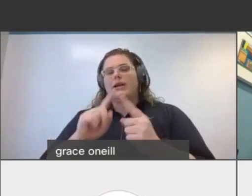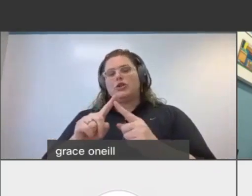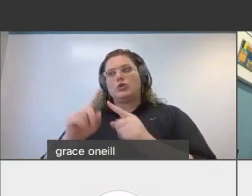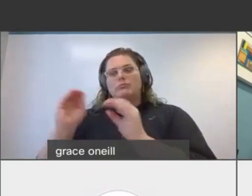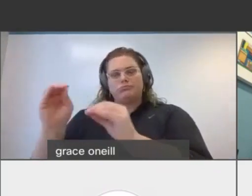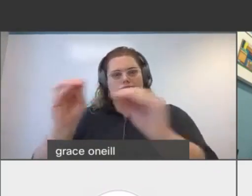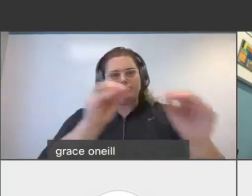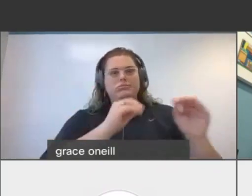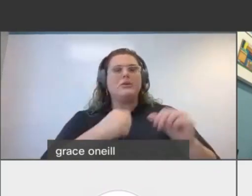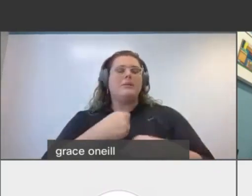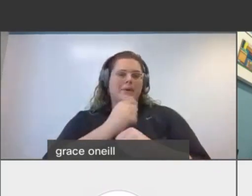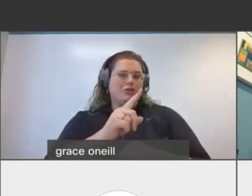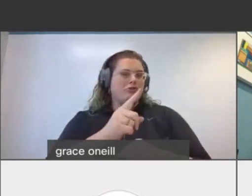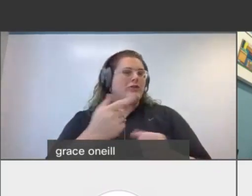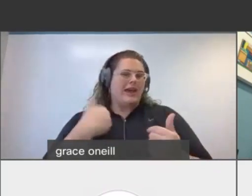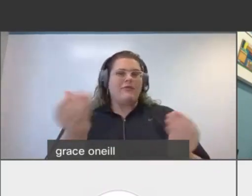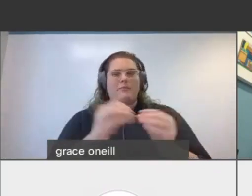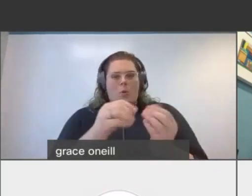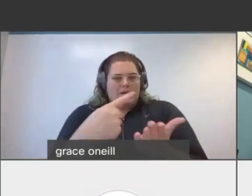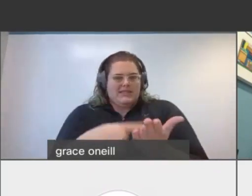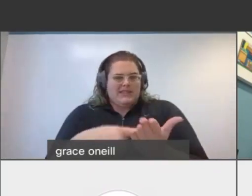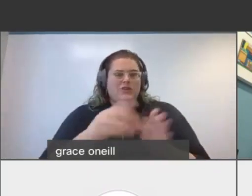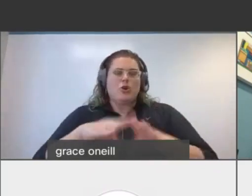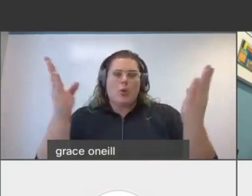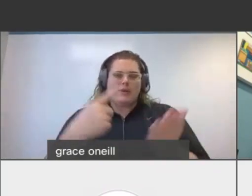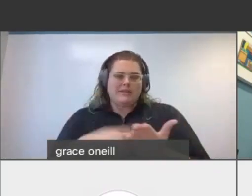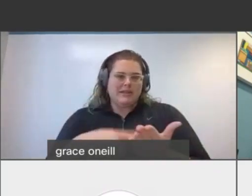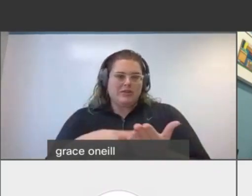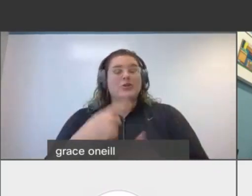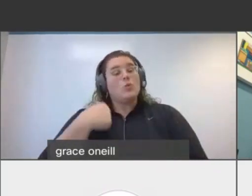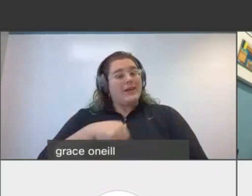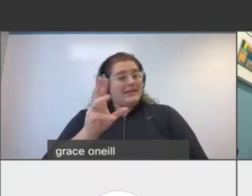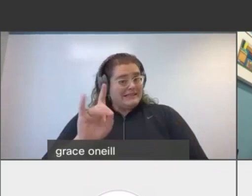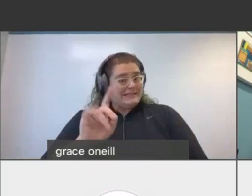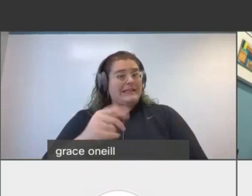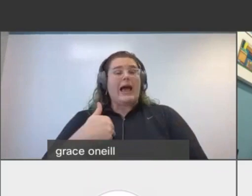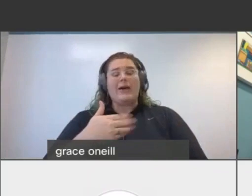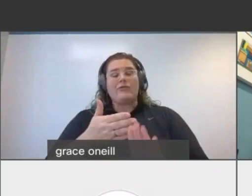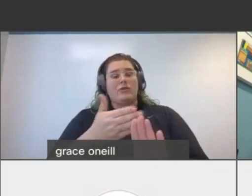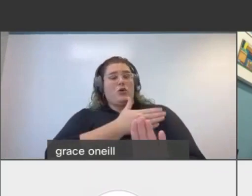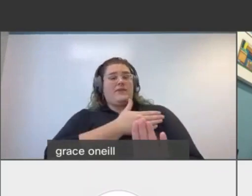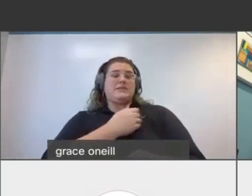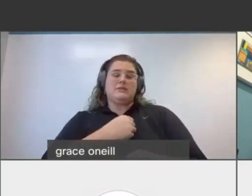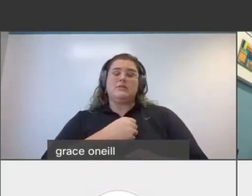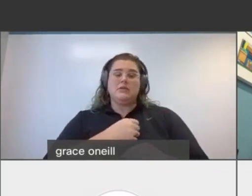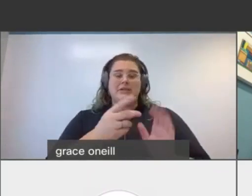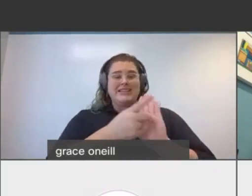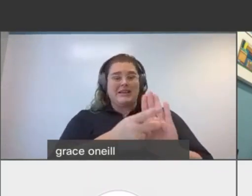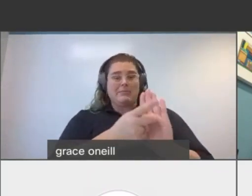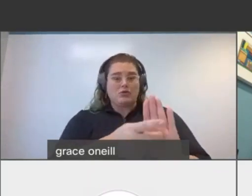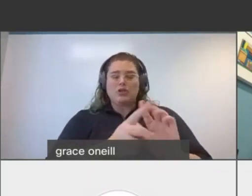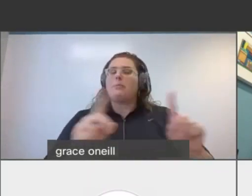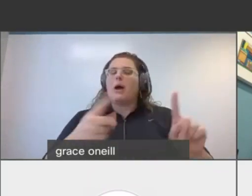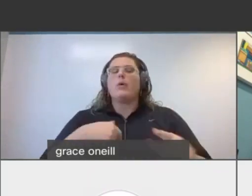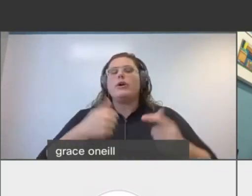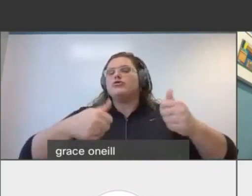on that. I know we had previous kind of rollout demonstrations of the system. We're looking to schedule those again